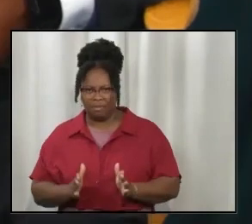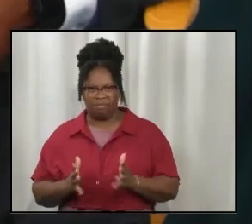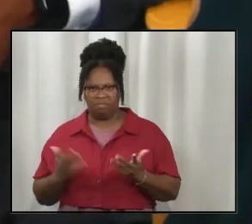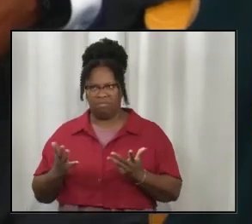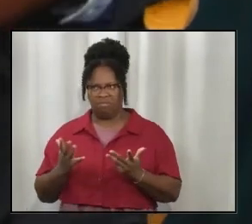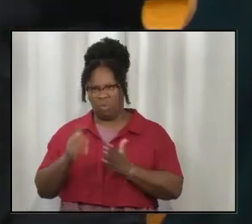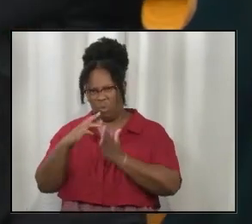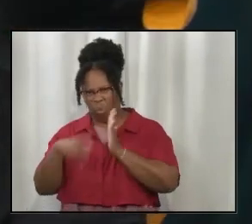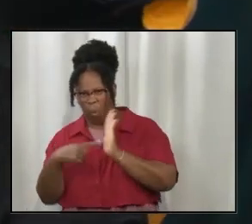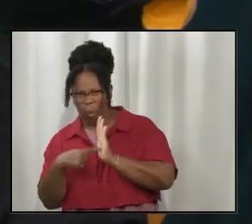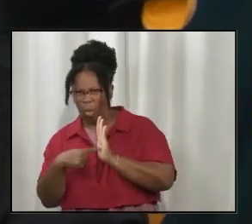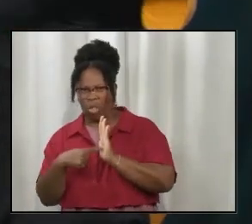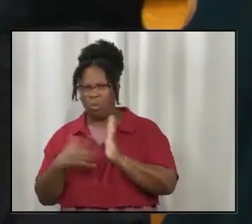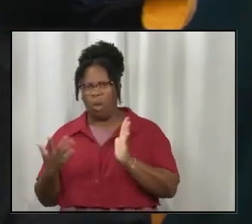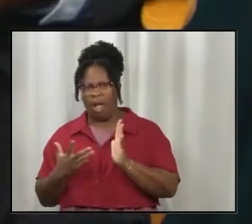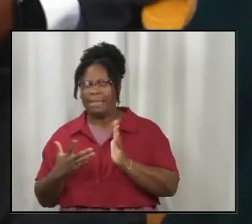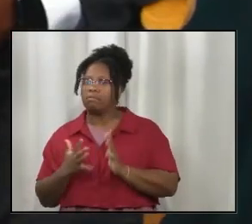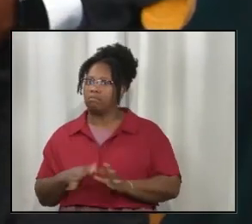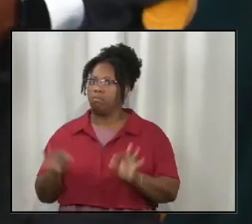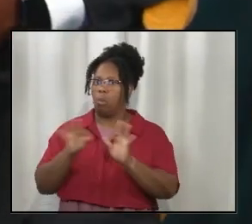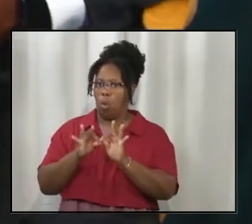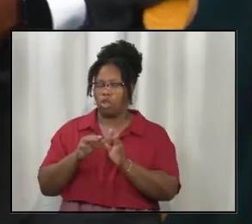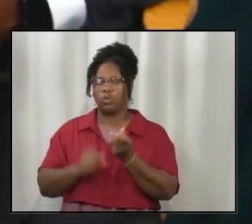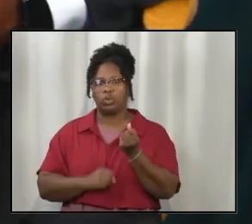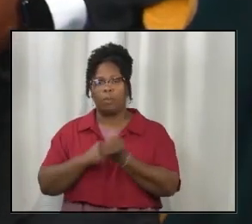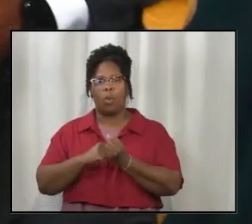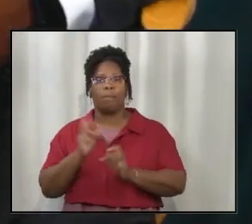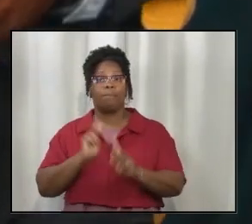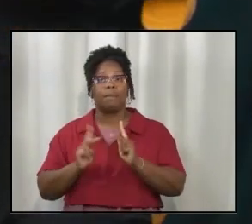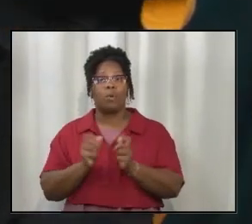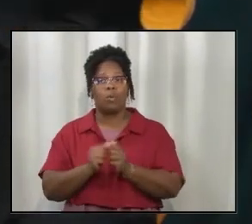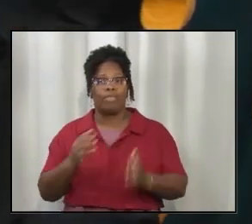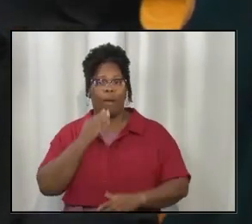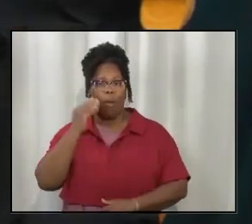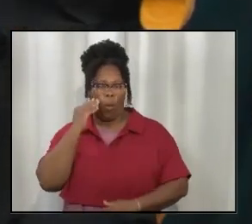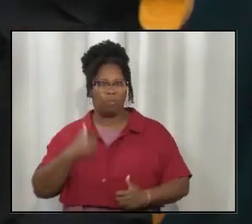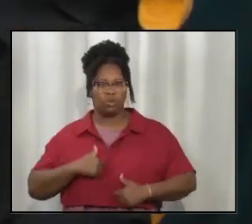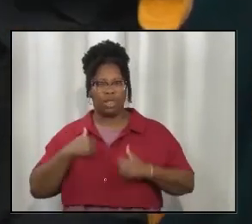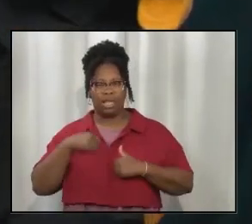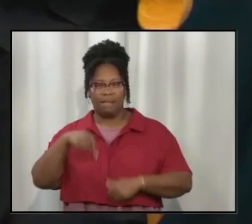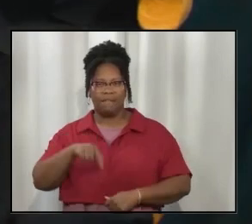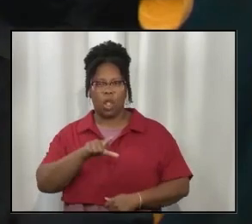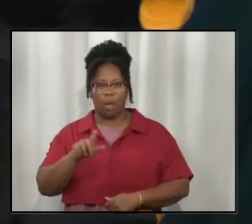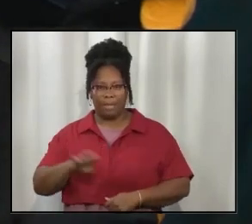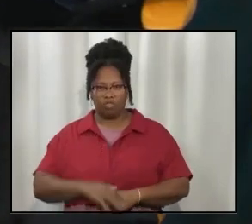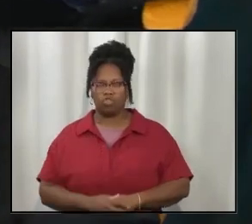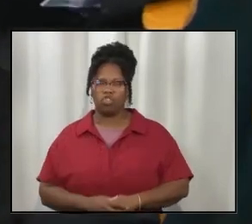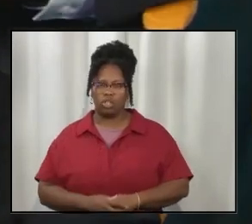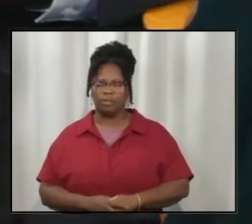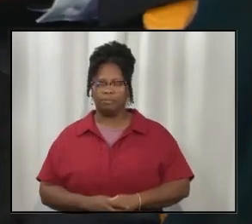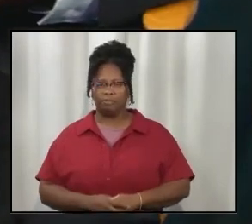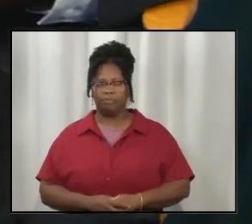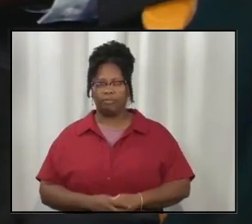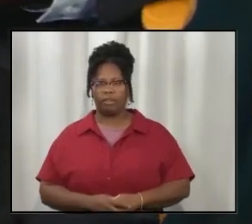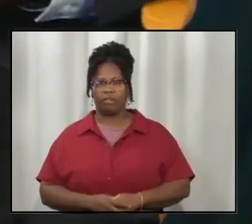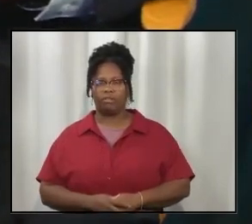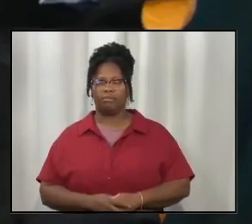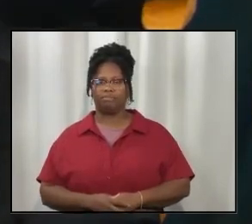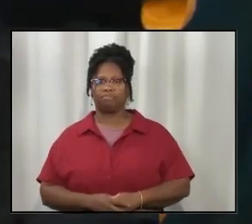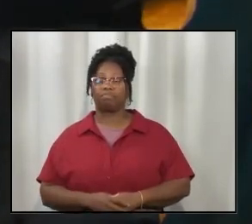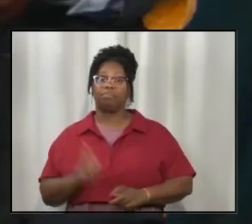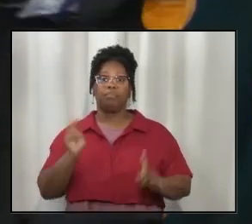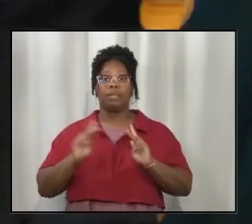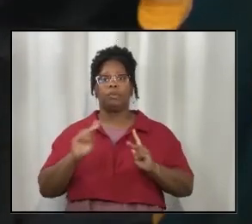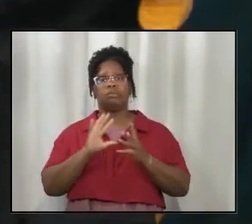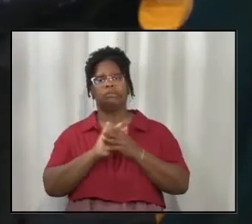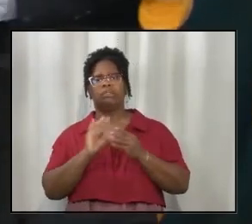plays an important role in supporting our unhoused community. And we know there's always a conversation about, can't we